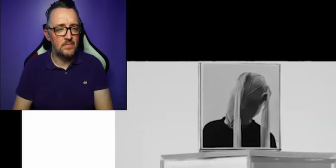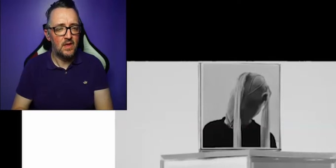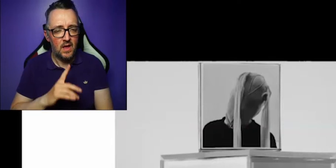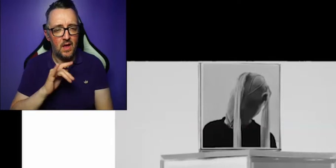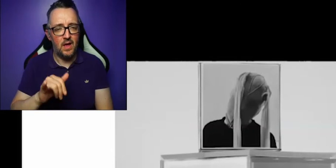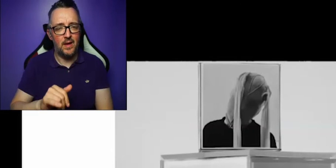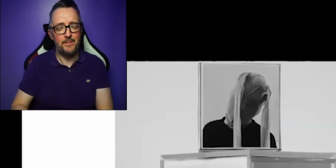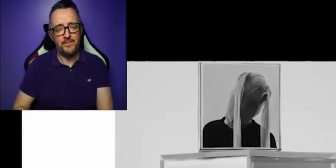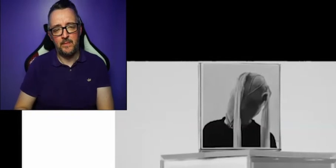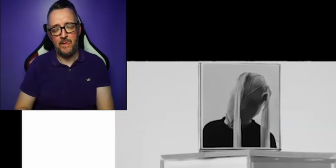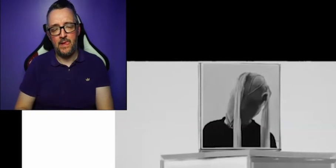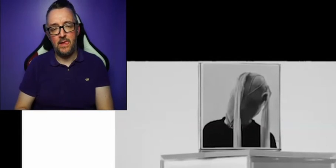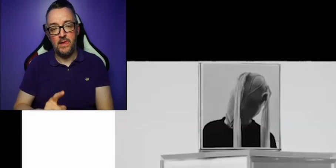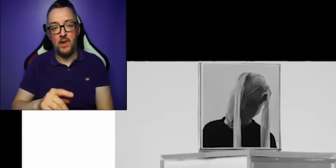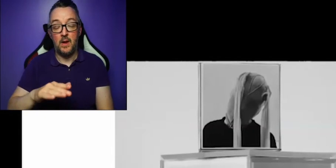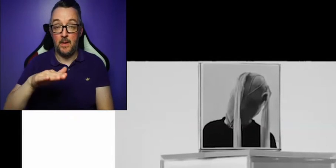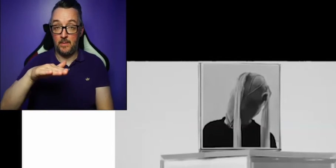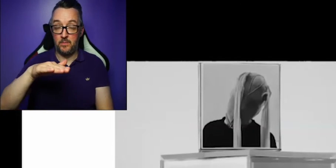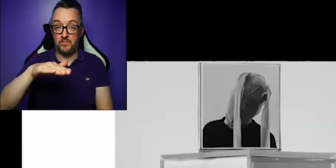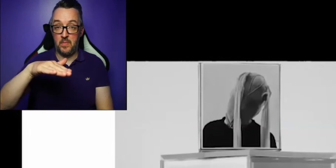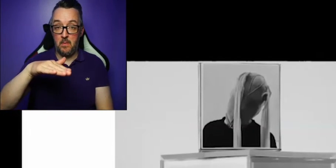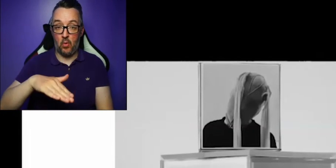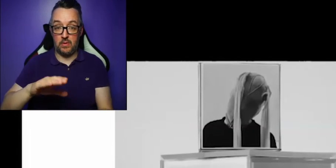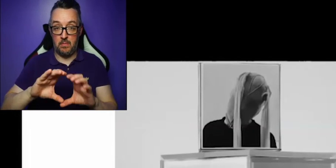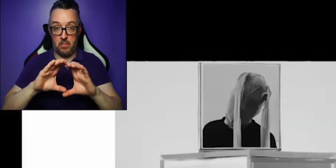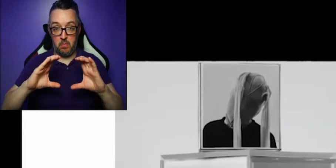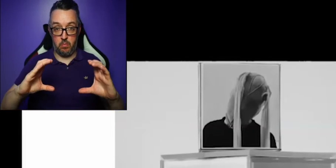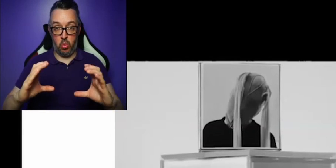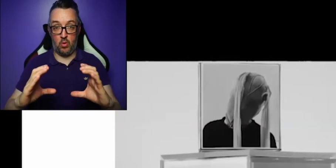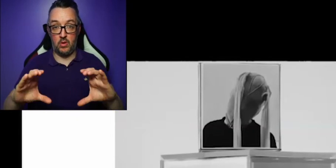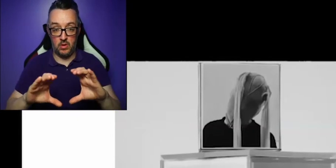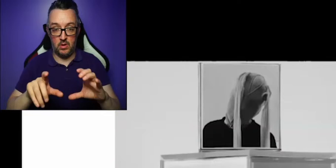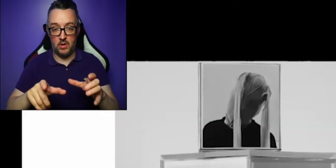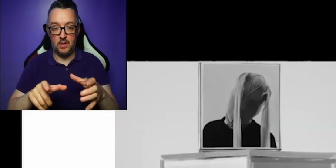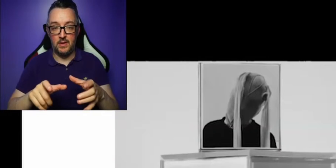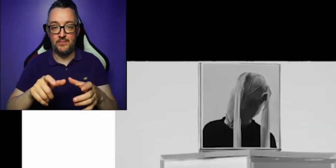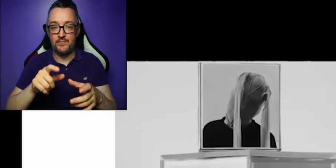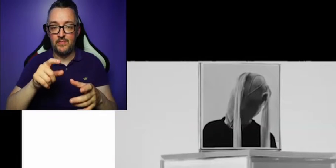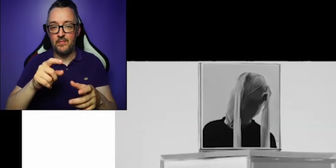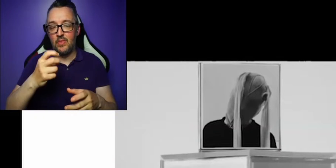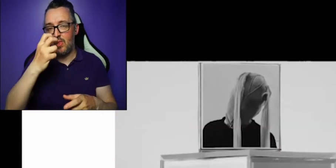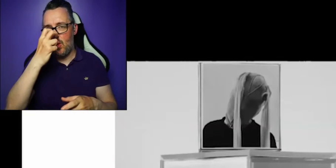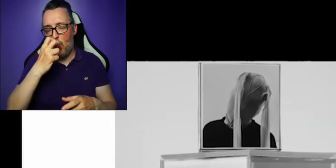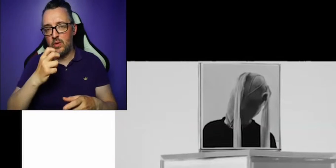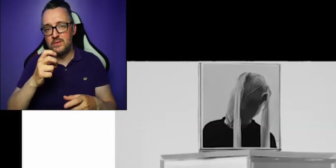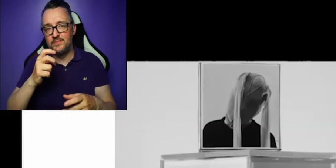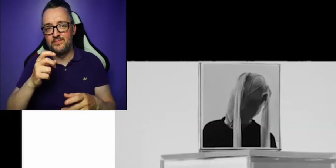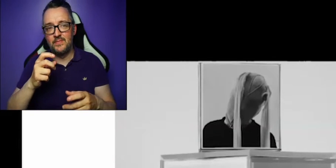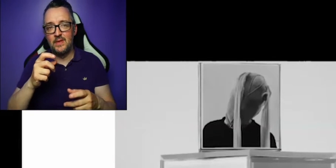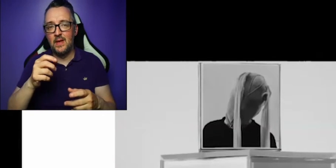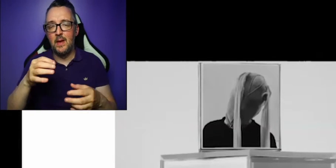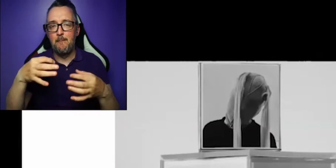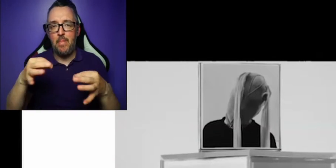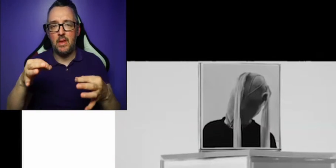Yeah, so I love it. So the bottom block is a perspex. It's a vintage